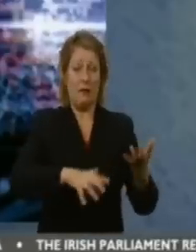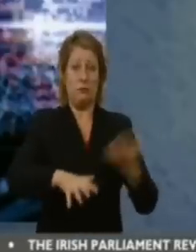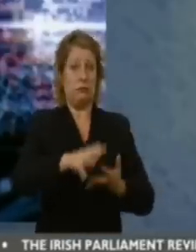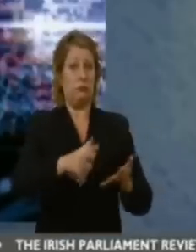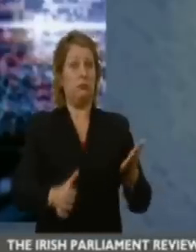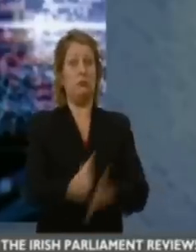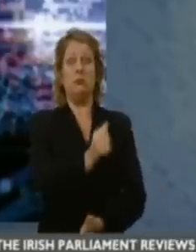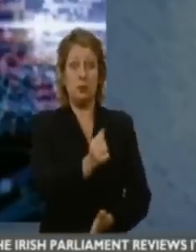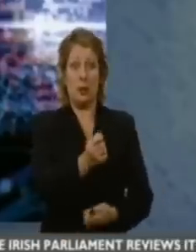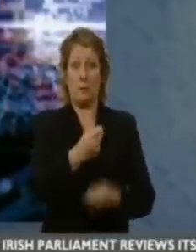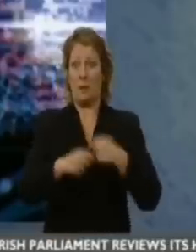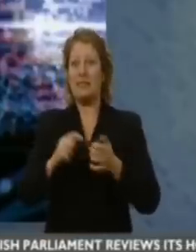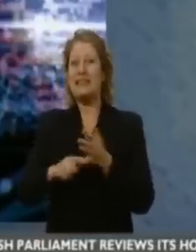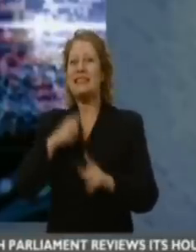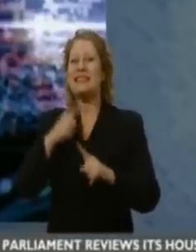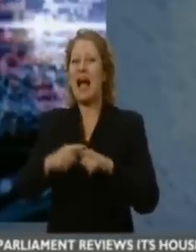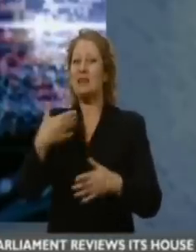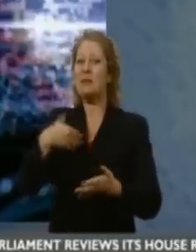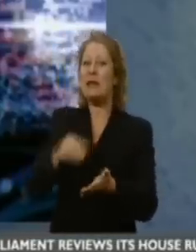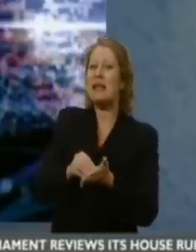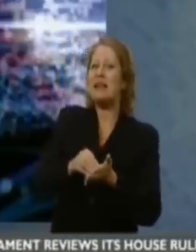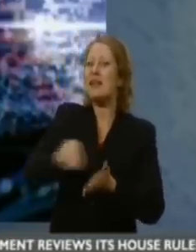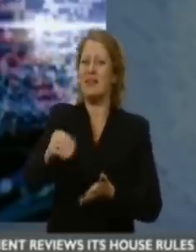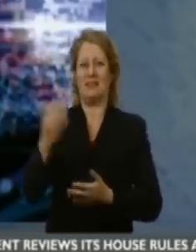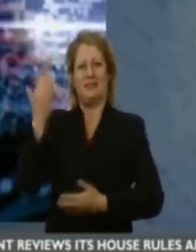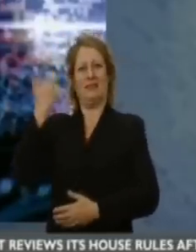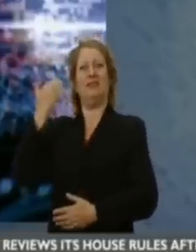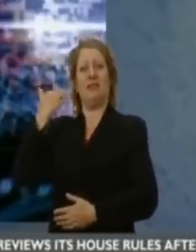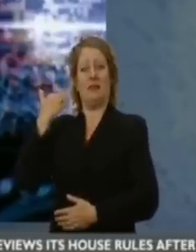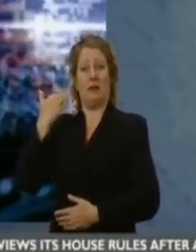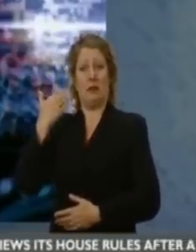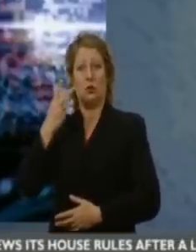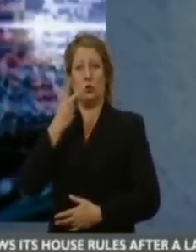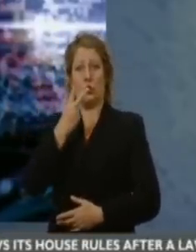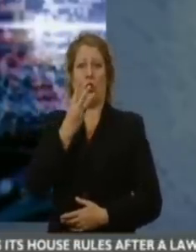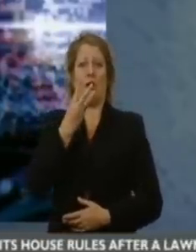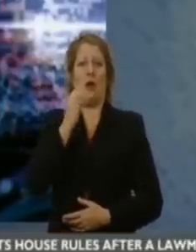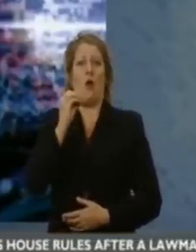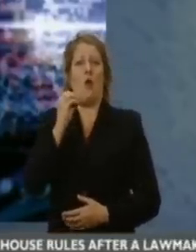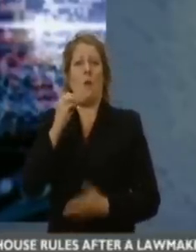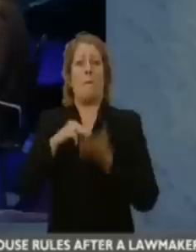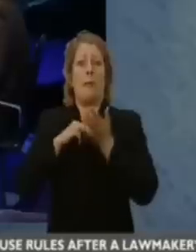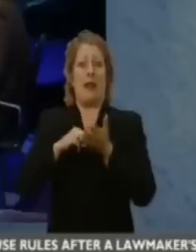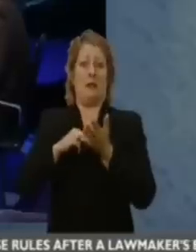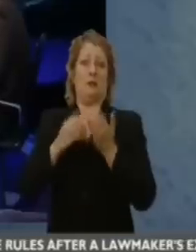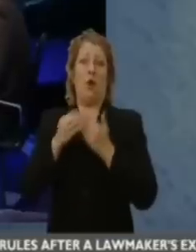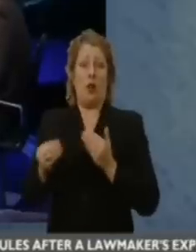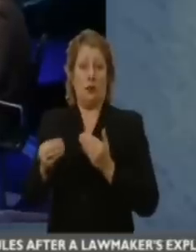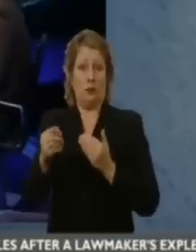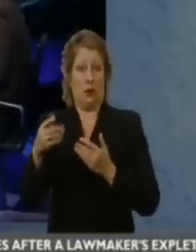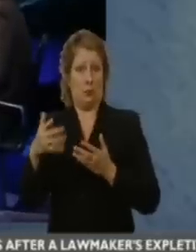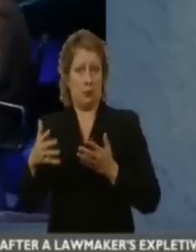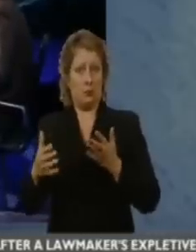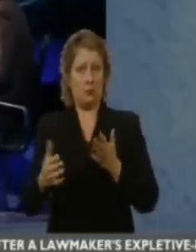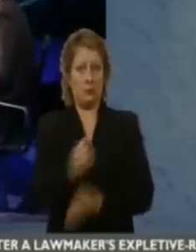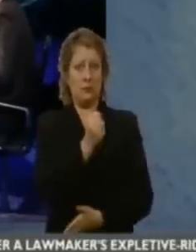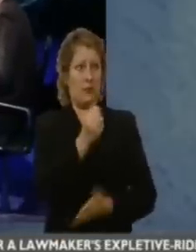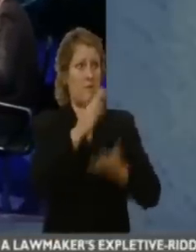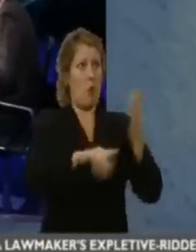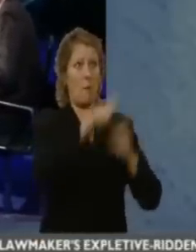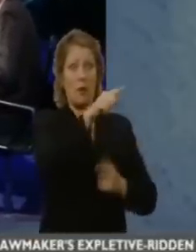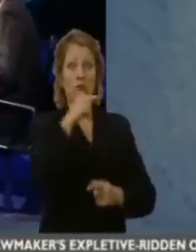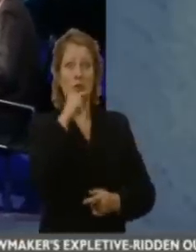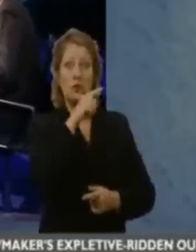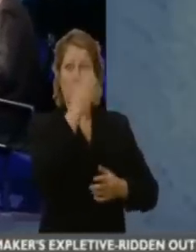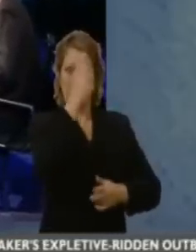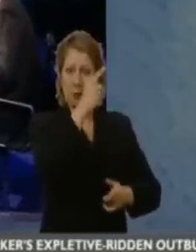that we paid a couple years earlier, $230 million, were stolen from the Russian government. And Sergei's role throughout the whole thing was to help